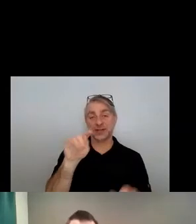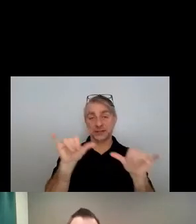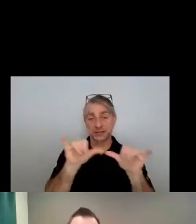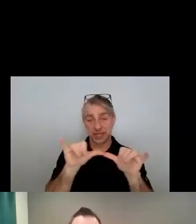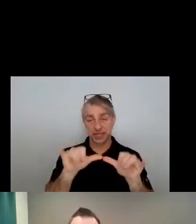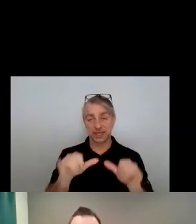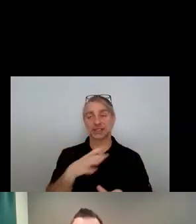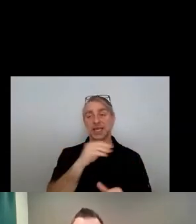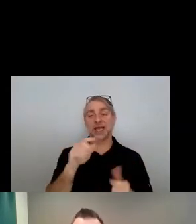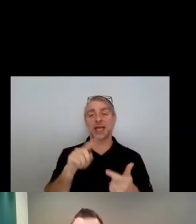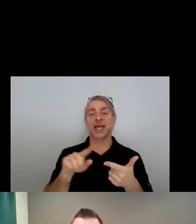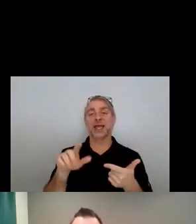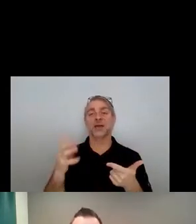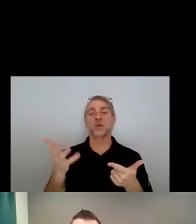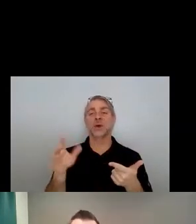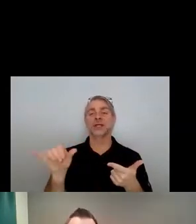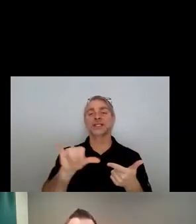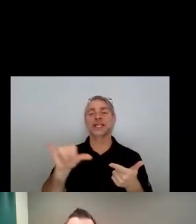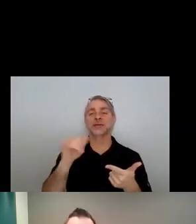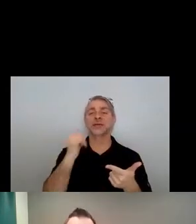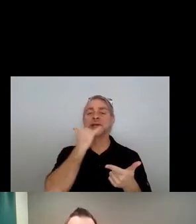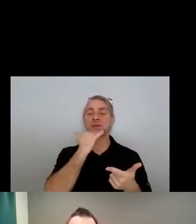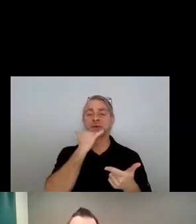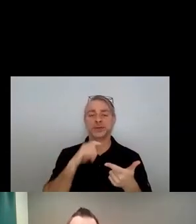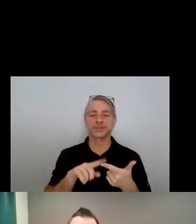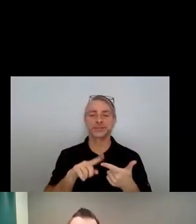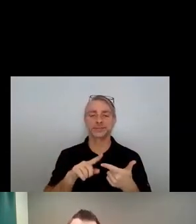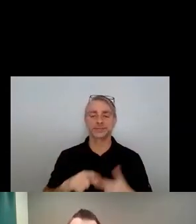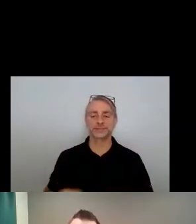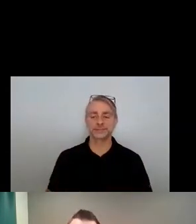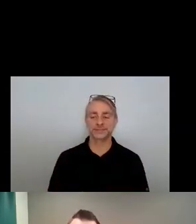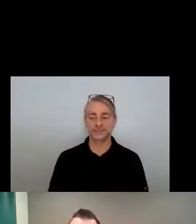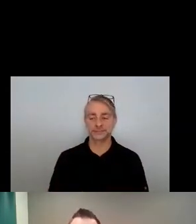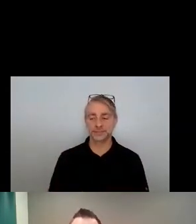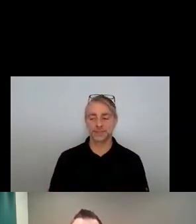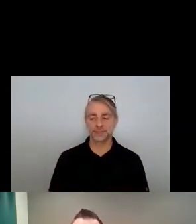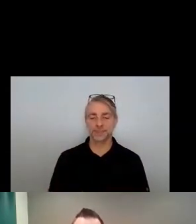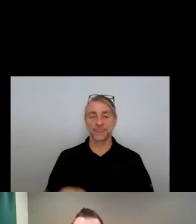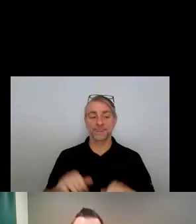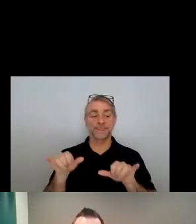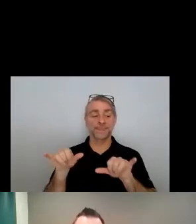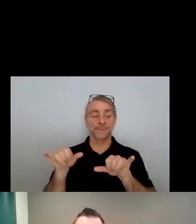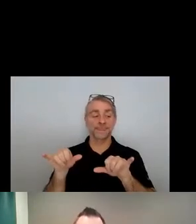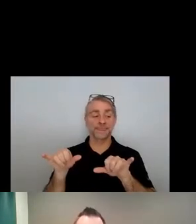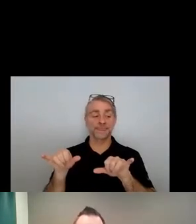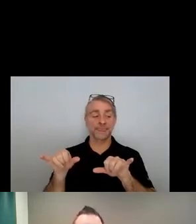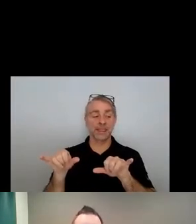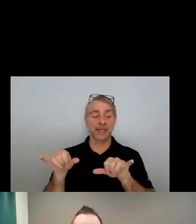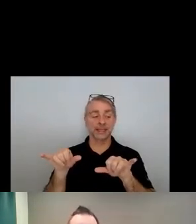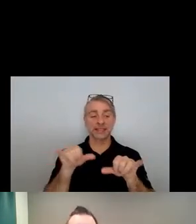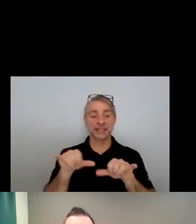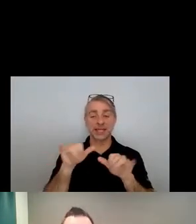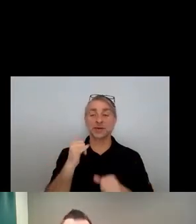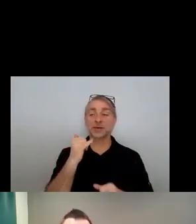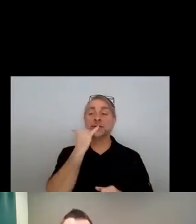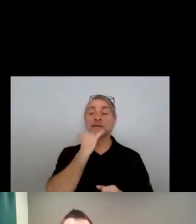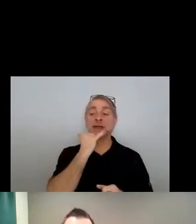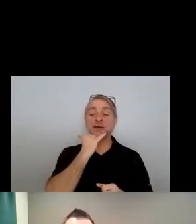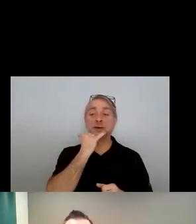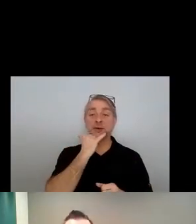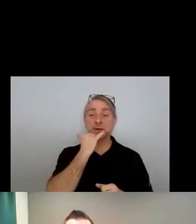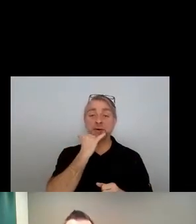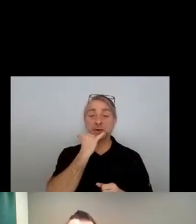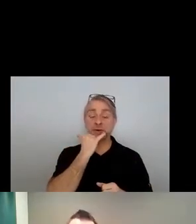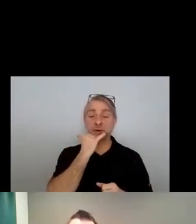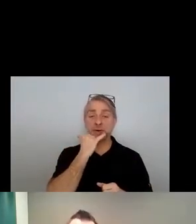standard error of that effect size. And that standard error that we calculate along with the effect size will be used